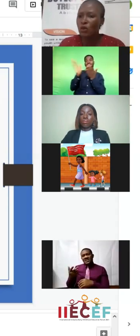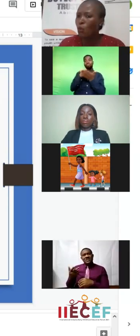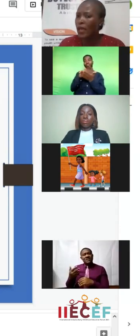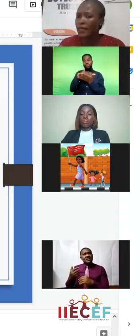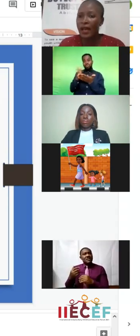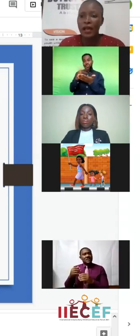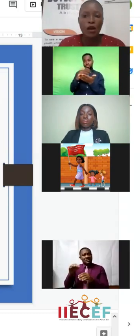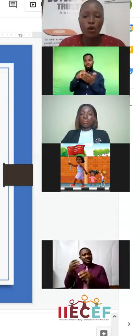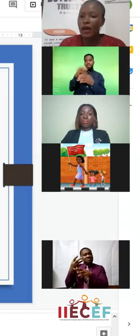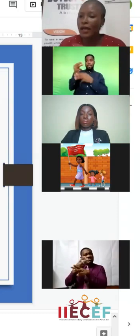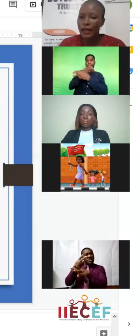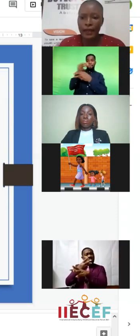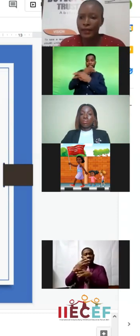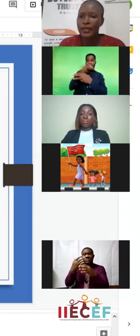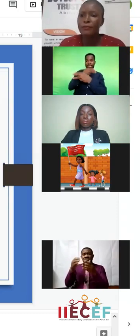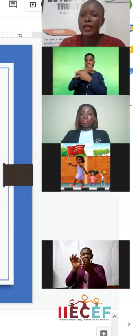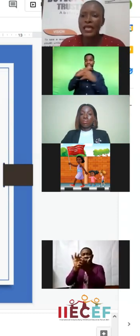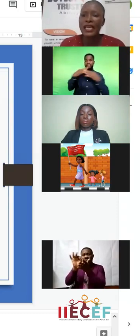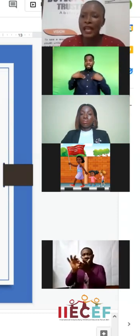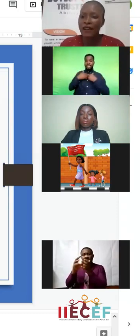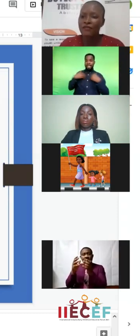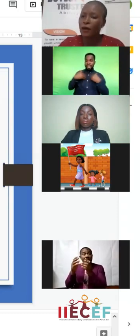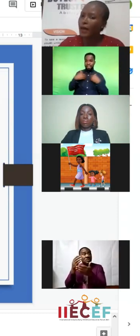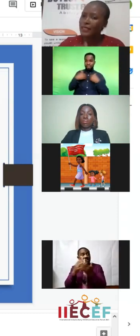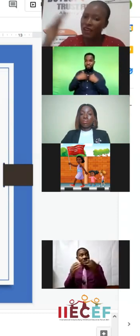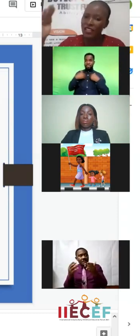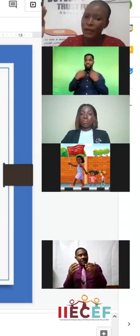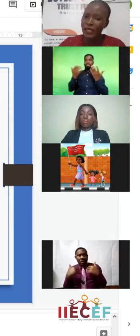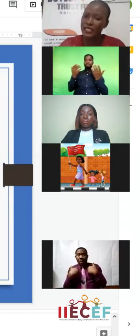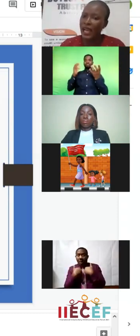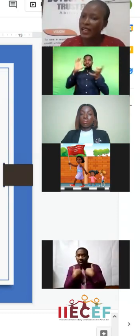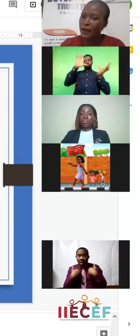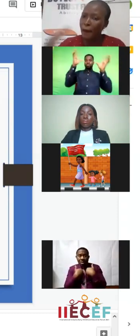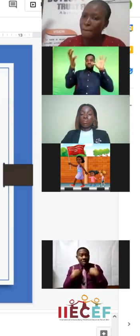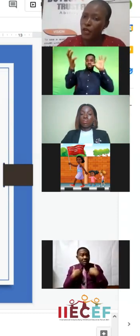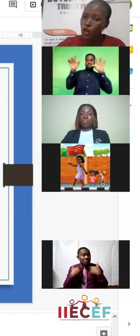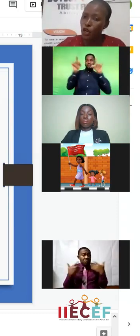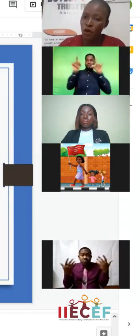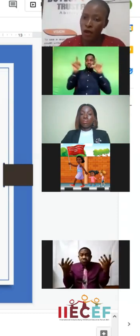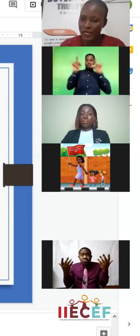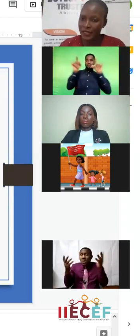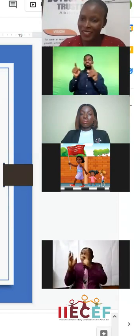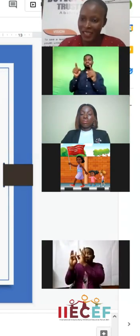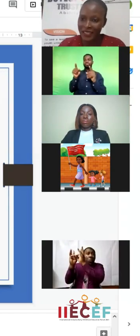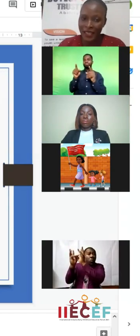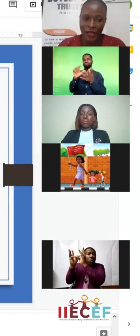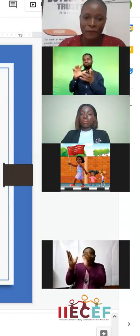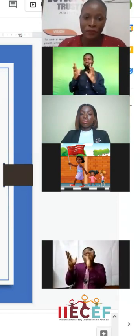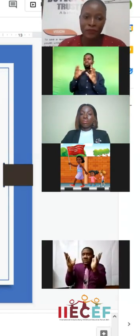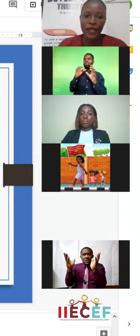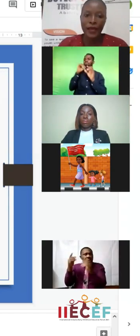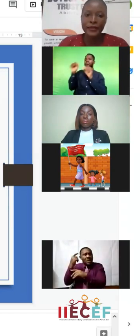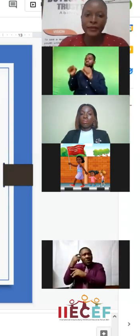animals or weather or anything, but they can have a savant ability and an abnormal ability in that